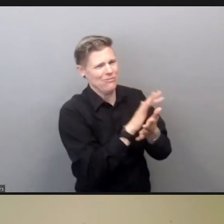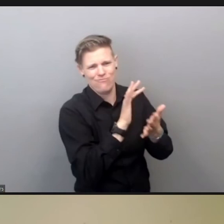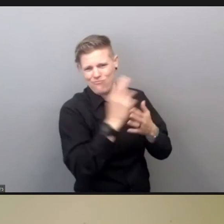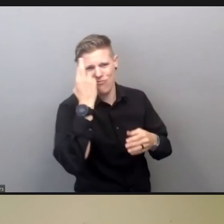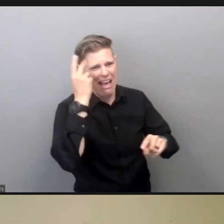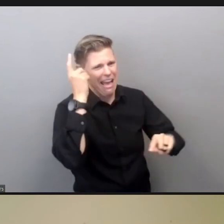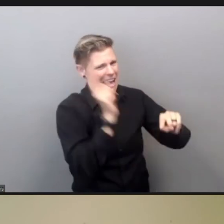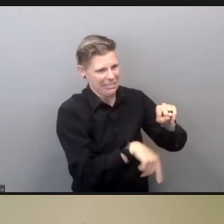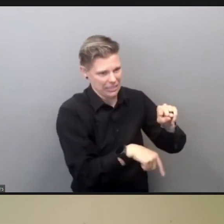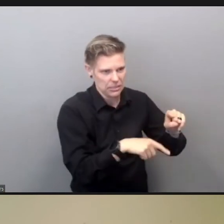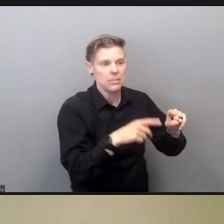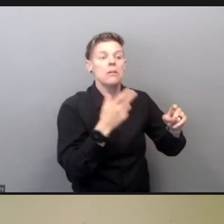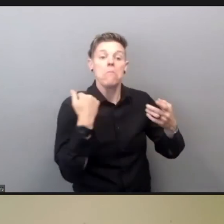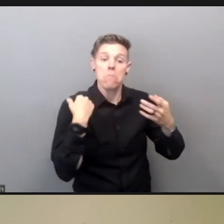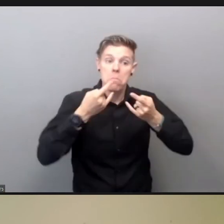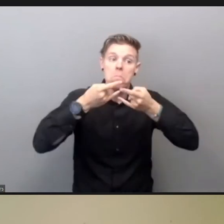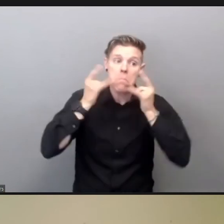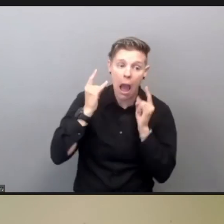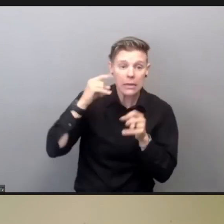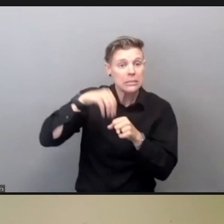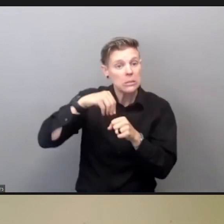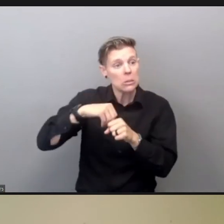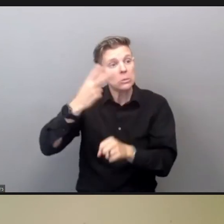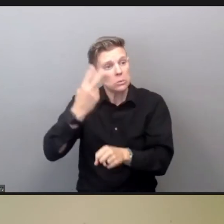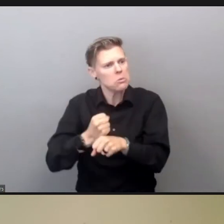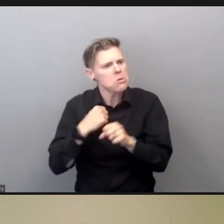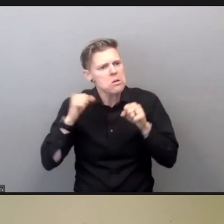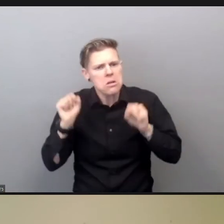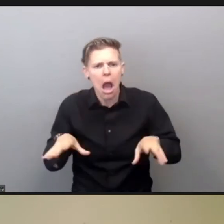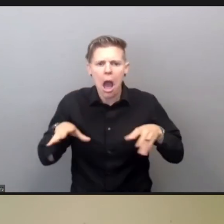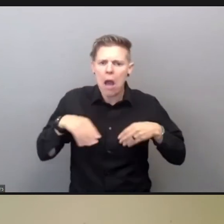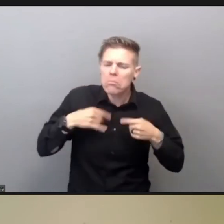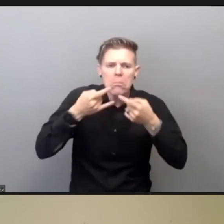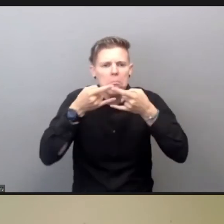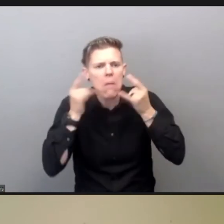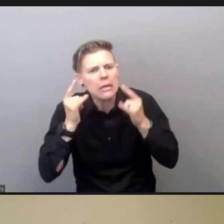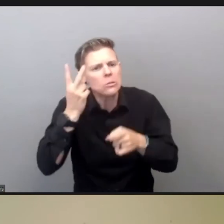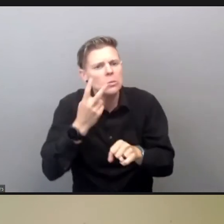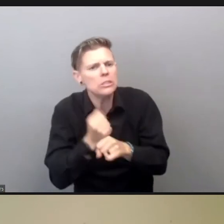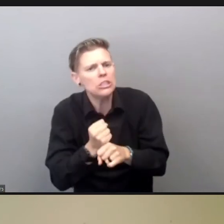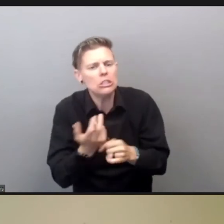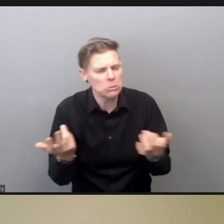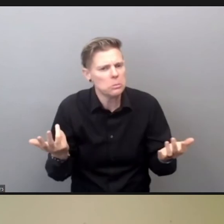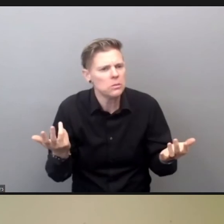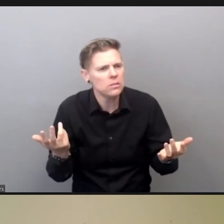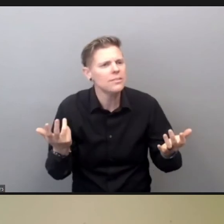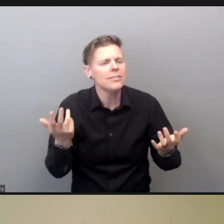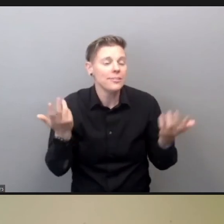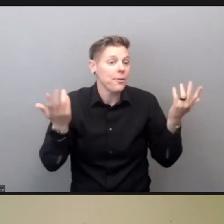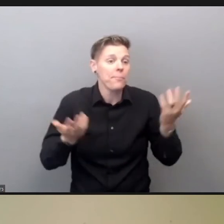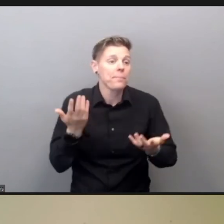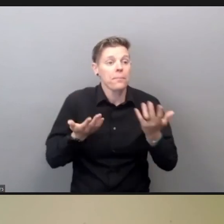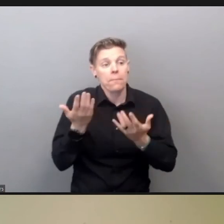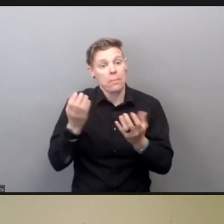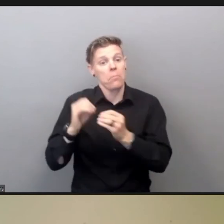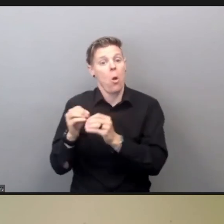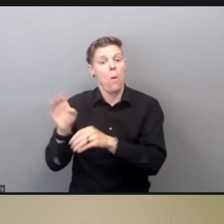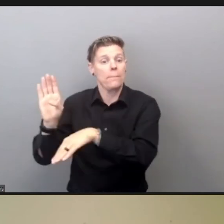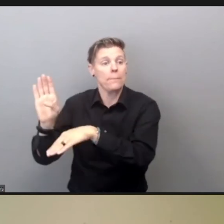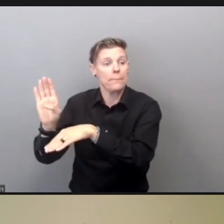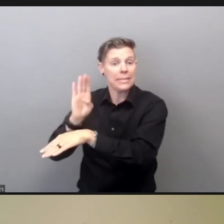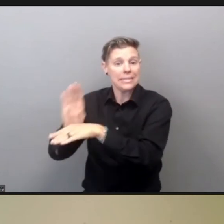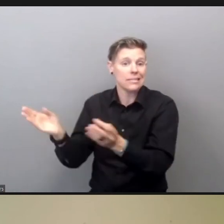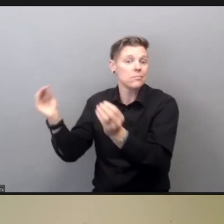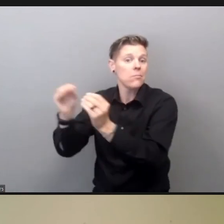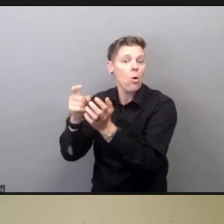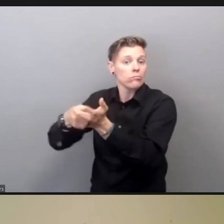wait and see. Maybe we can live with more employers requiring vaccination just because they want to